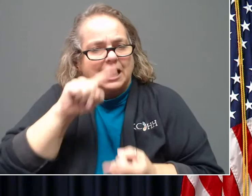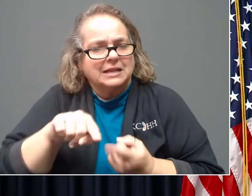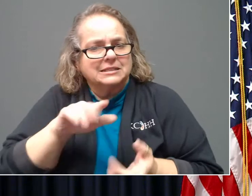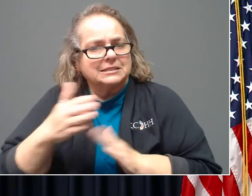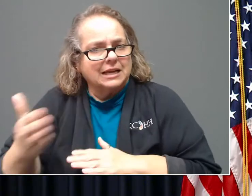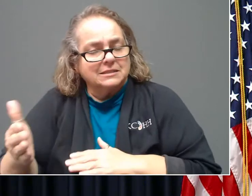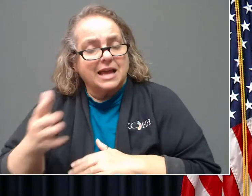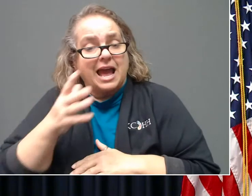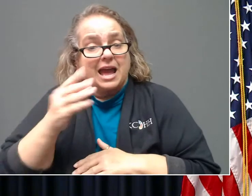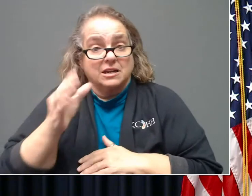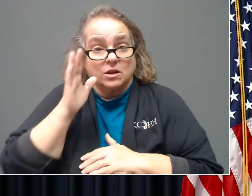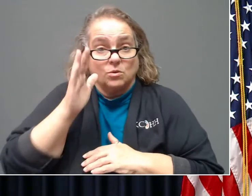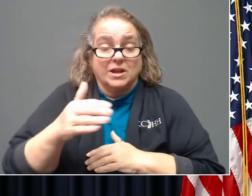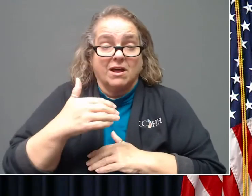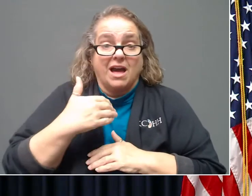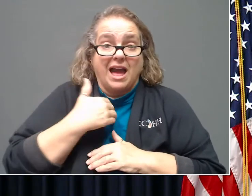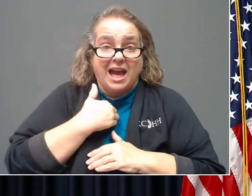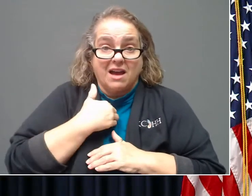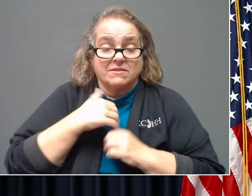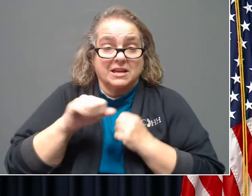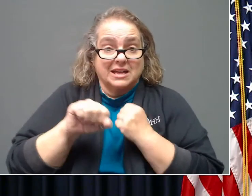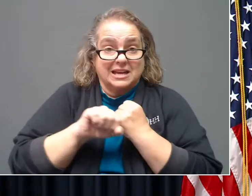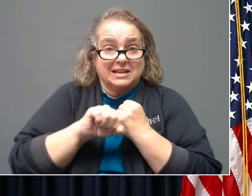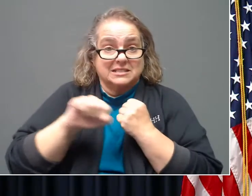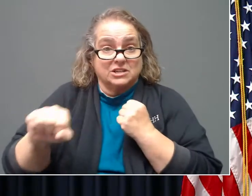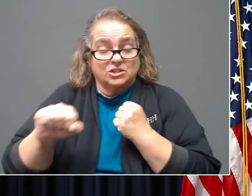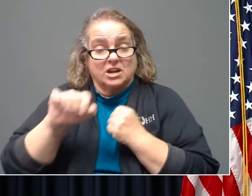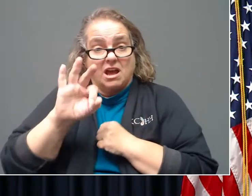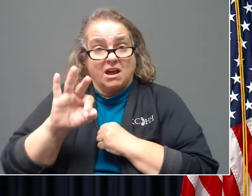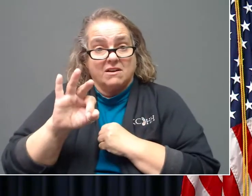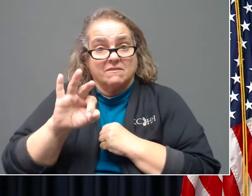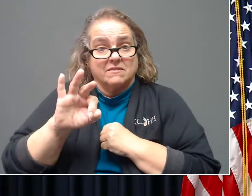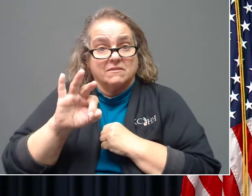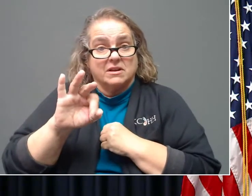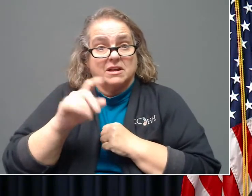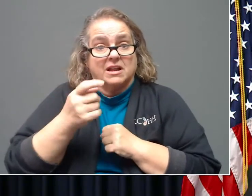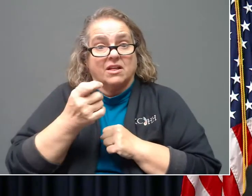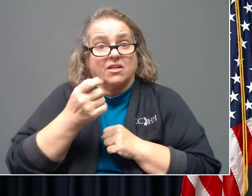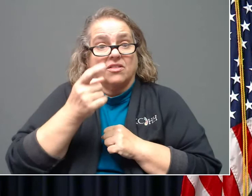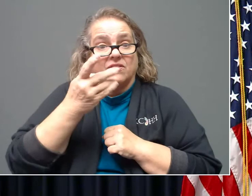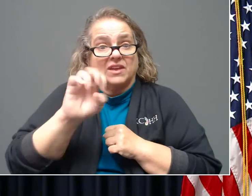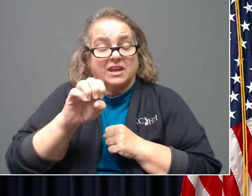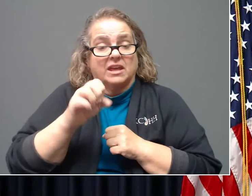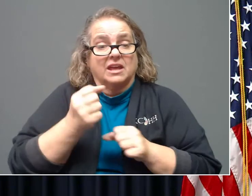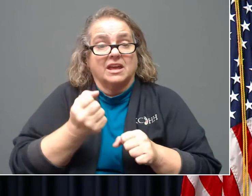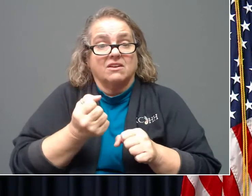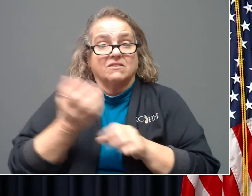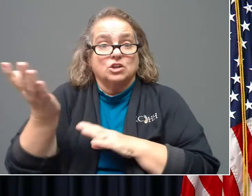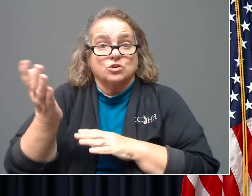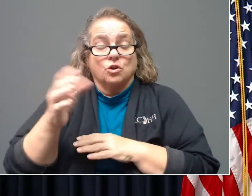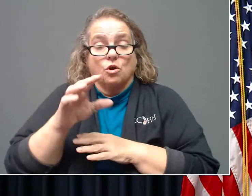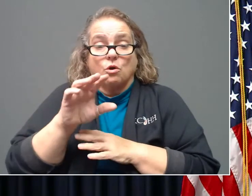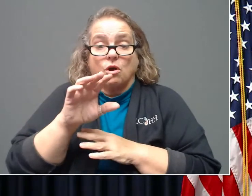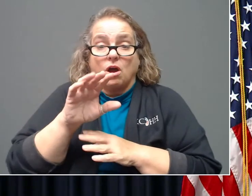state eviction moratorium in concert with President Biden's extension through March 31st?